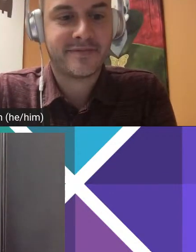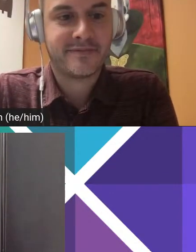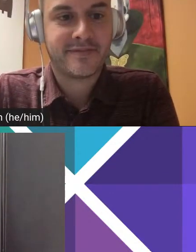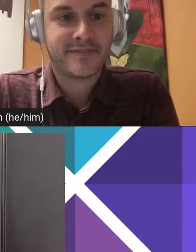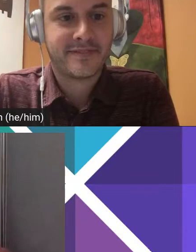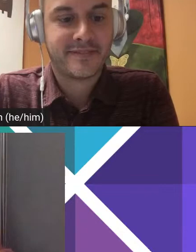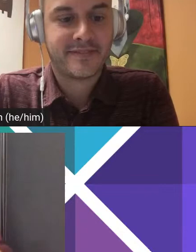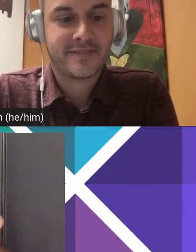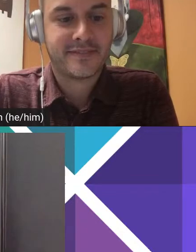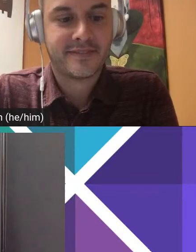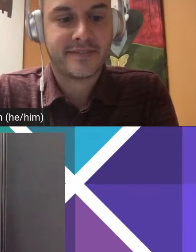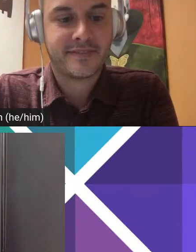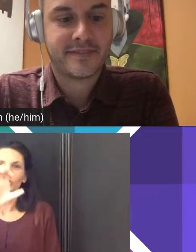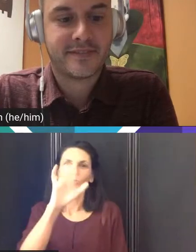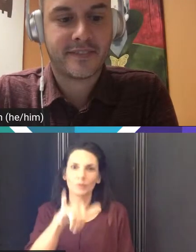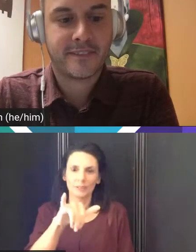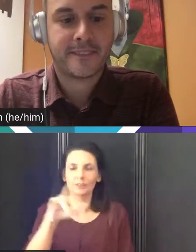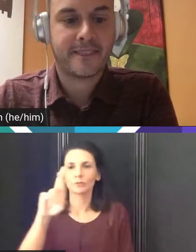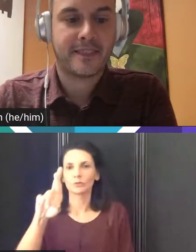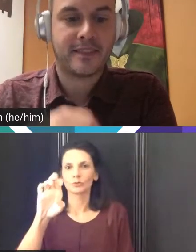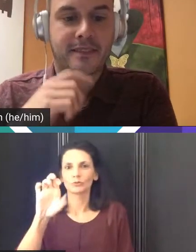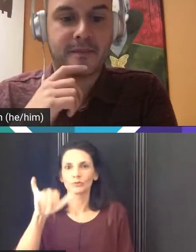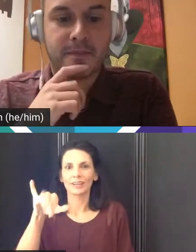Joey Reyes with us.